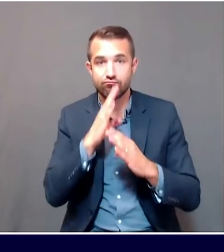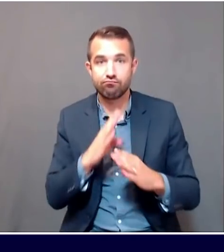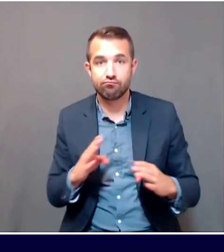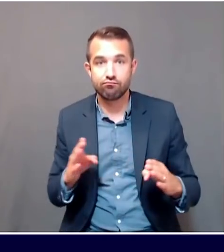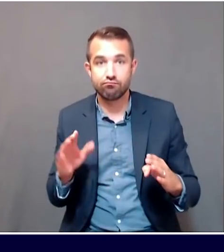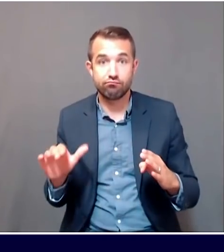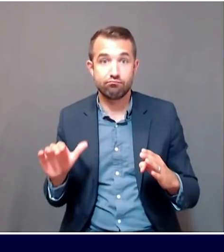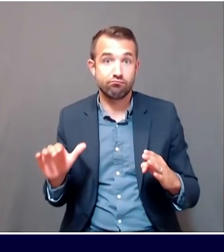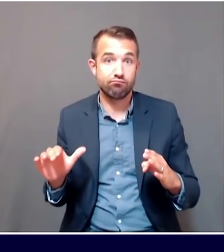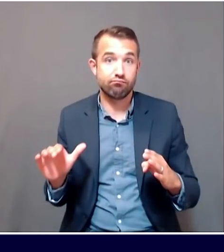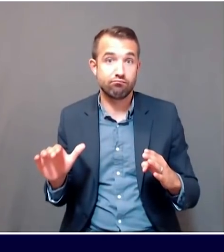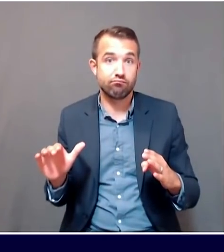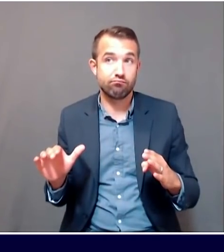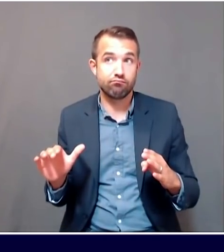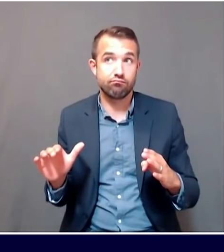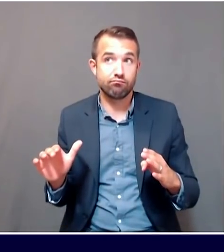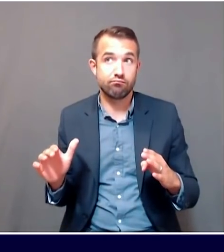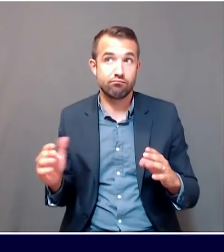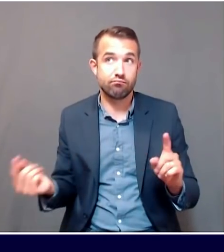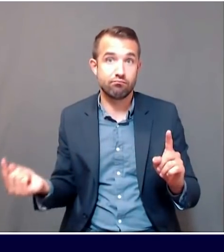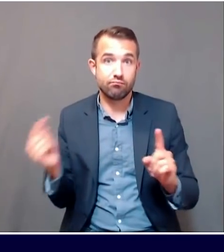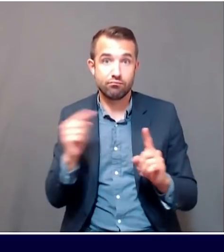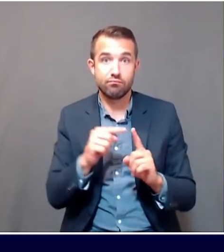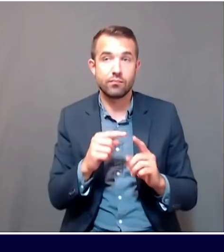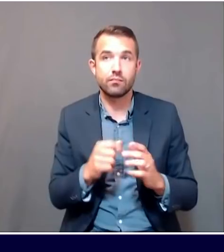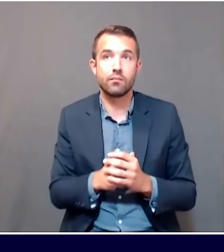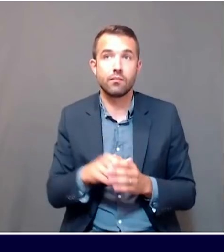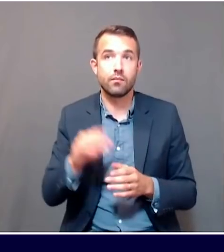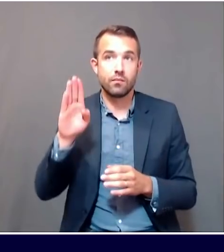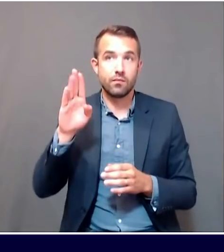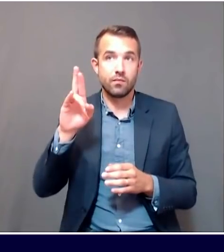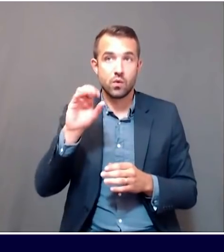We'll come back to Steve while we turn to Brooke Riley at ABC.